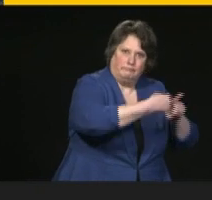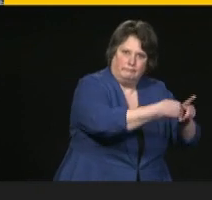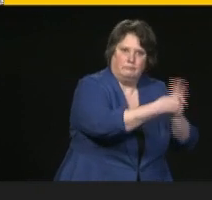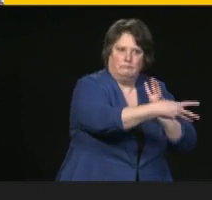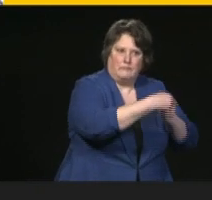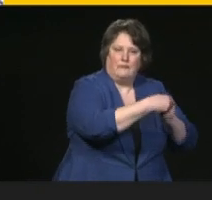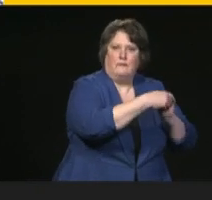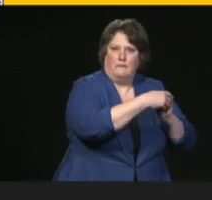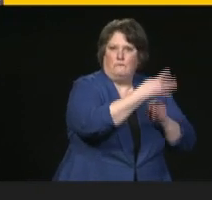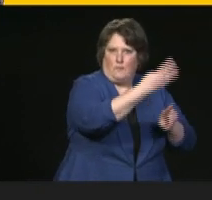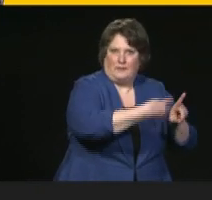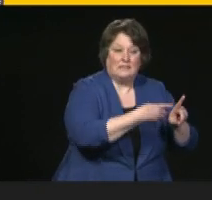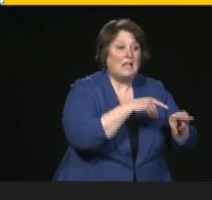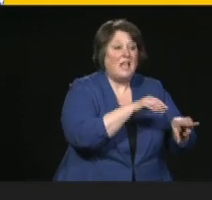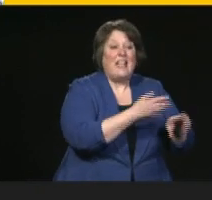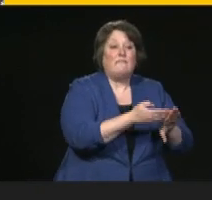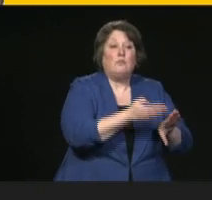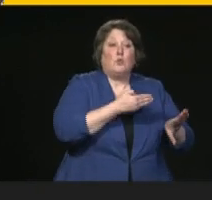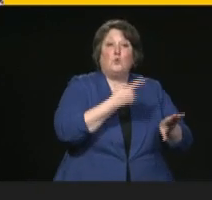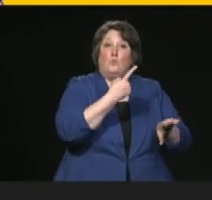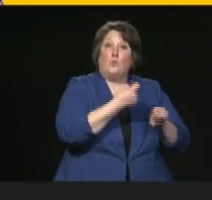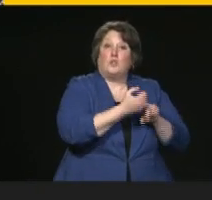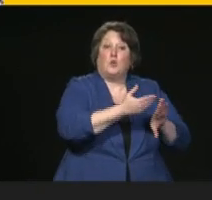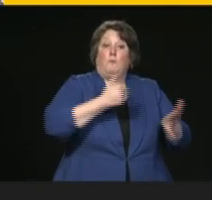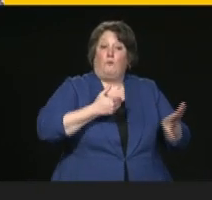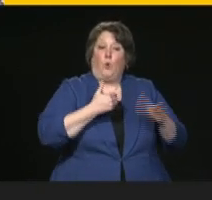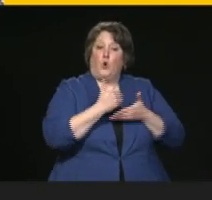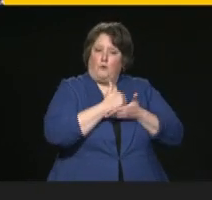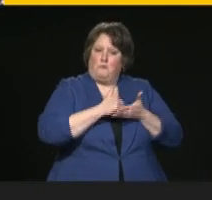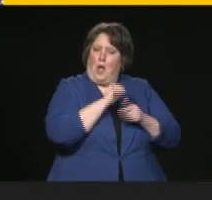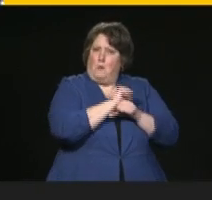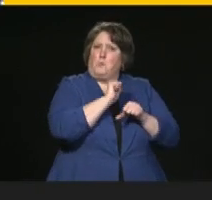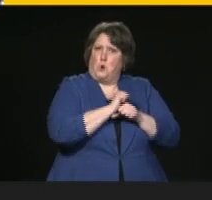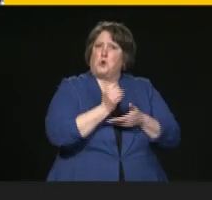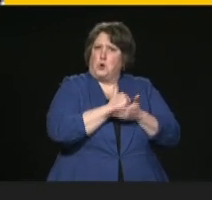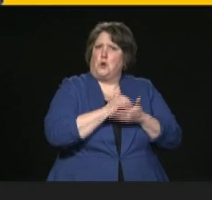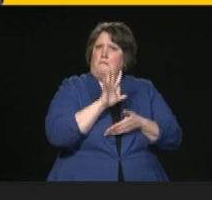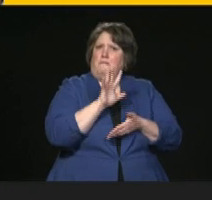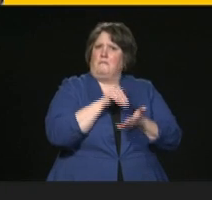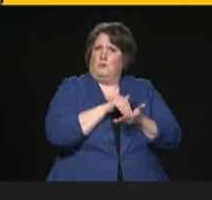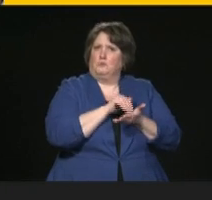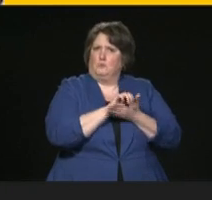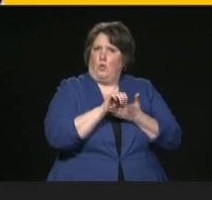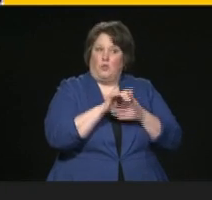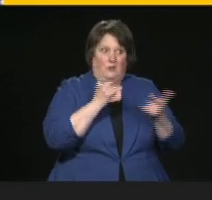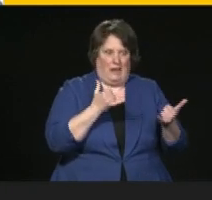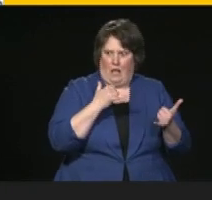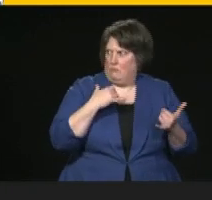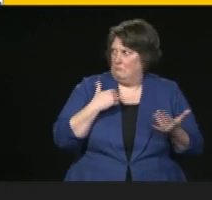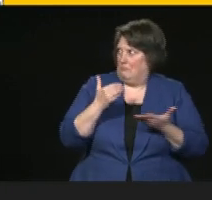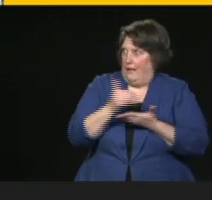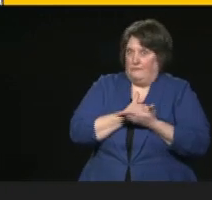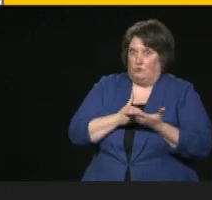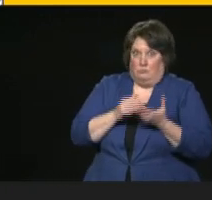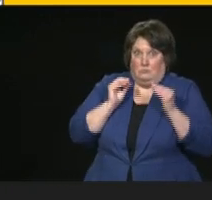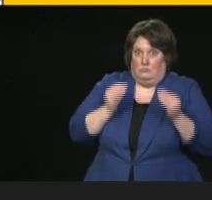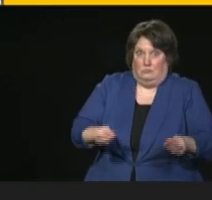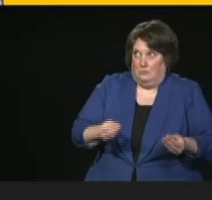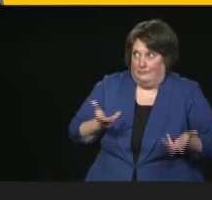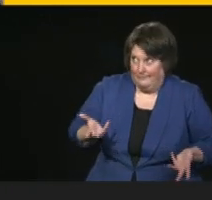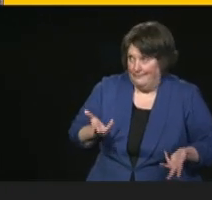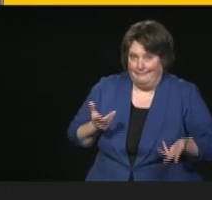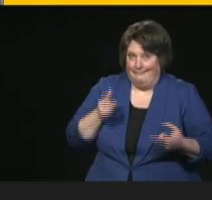long as their income's gone down to nothing as a result of COVID-19. So that's important for everyone to know. There